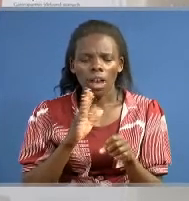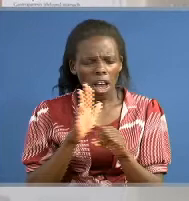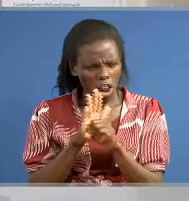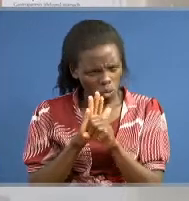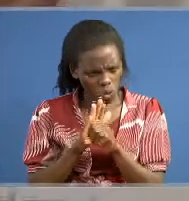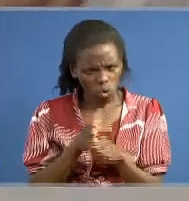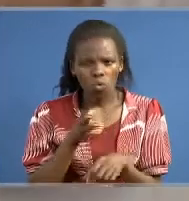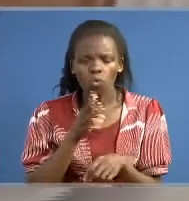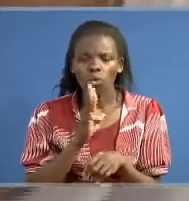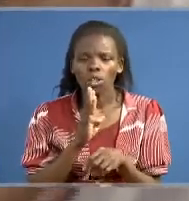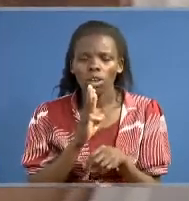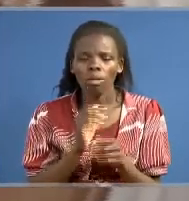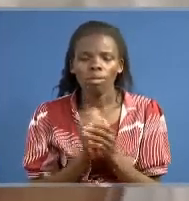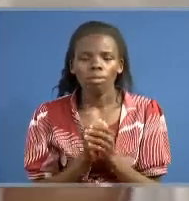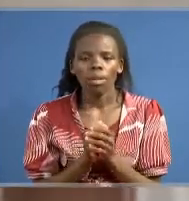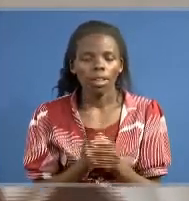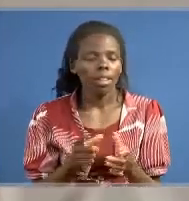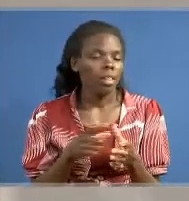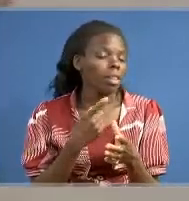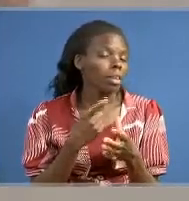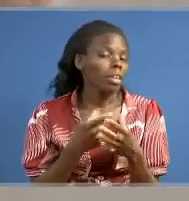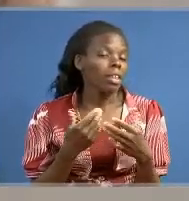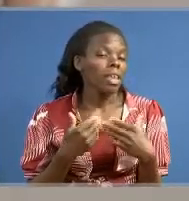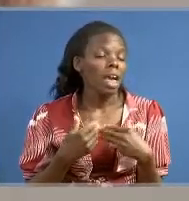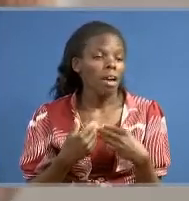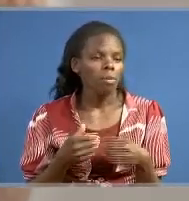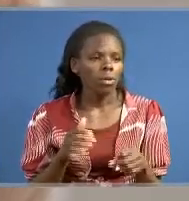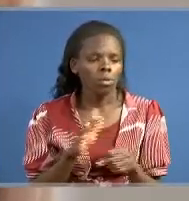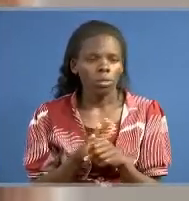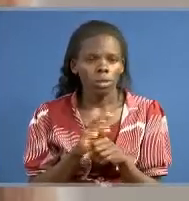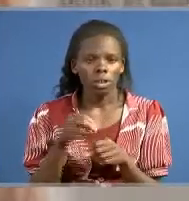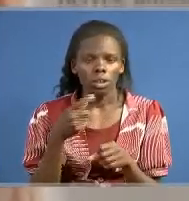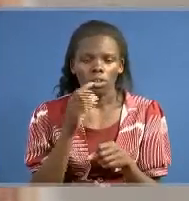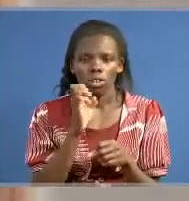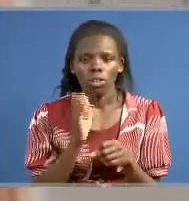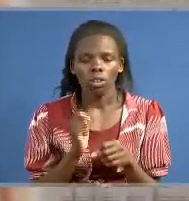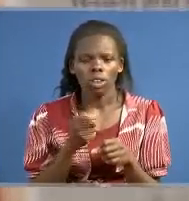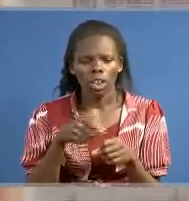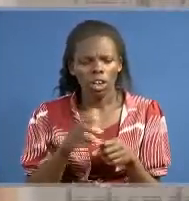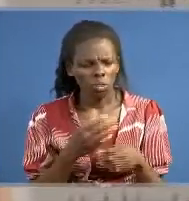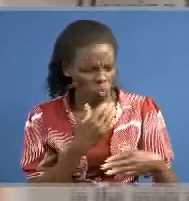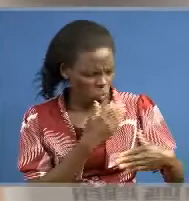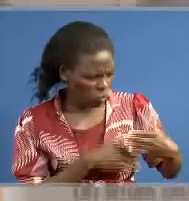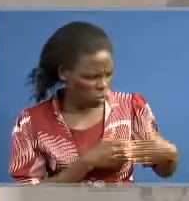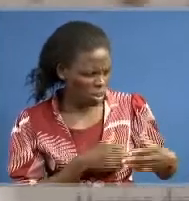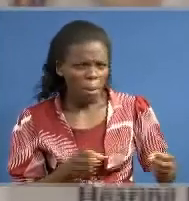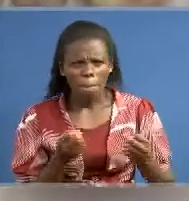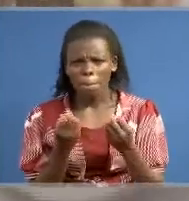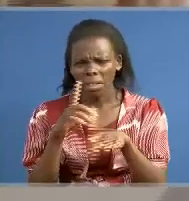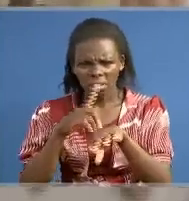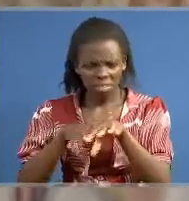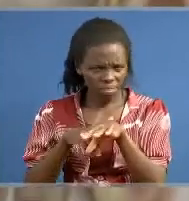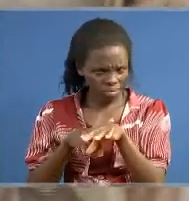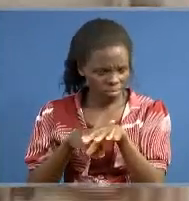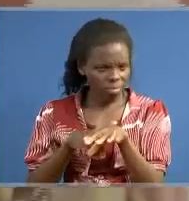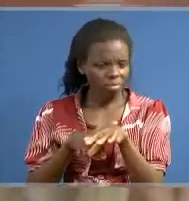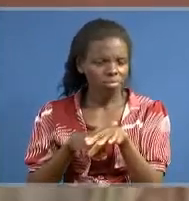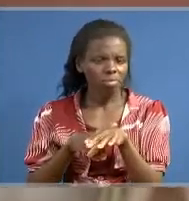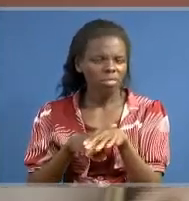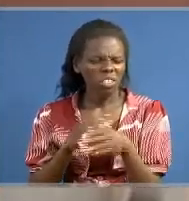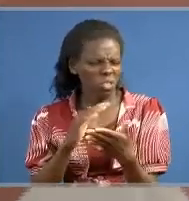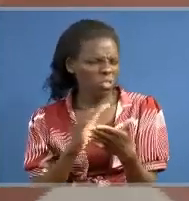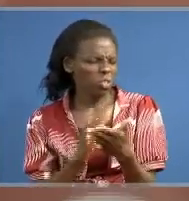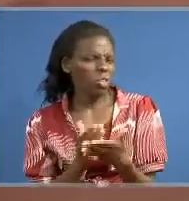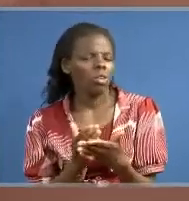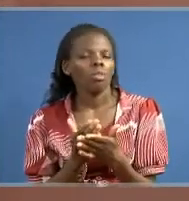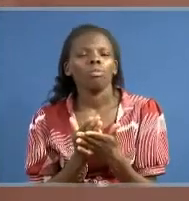water. And then they have excessive urination, they run to the toilet several times. Some of them who